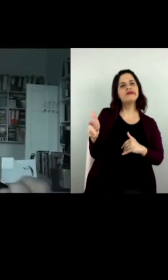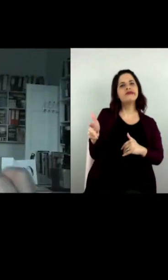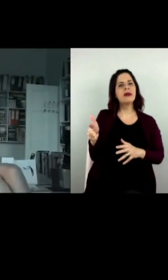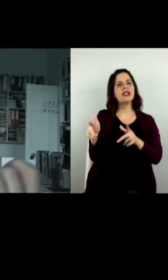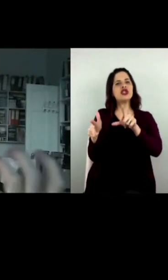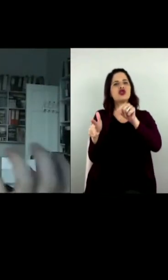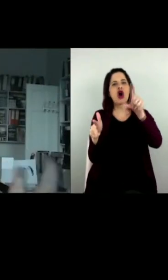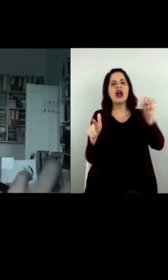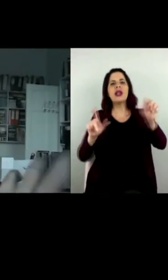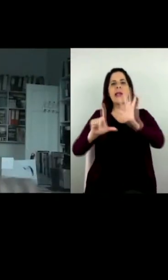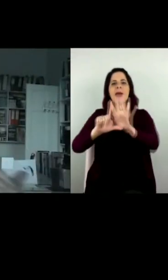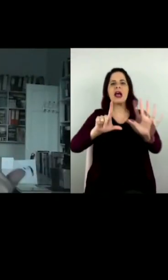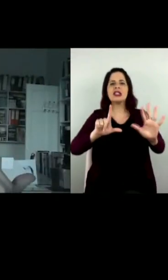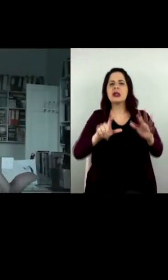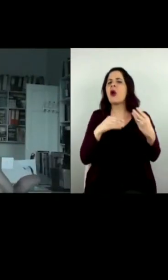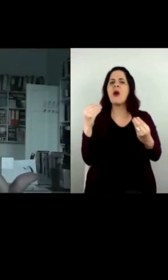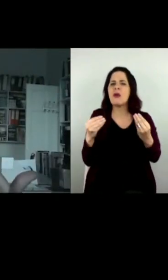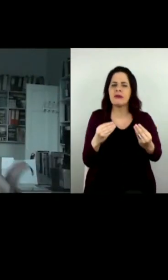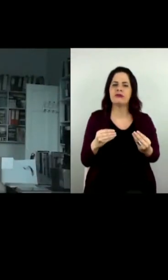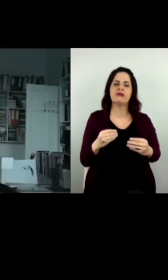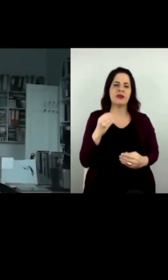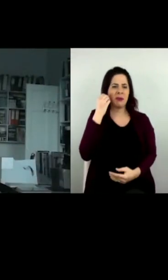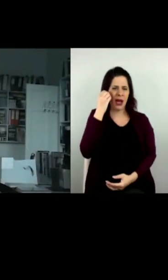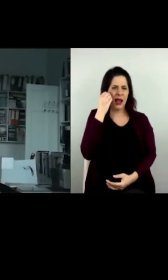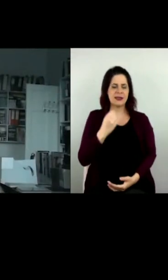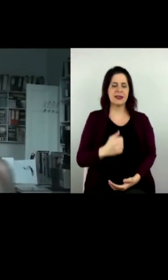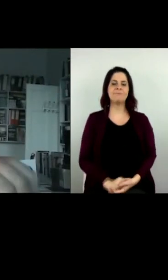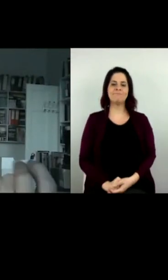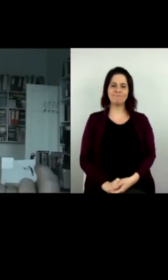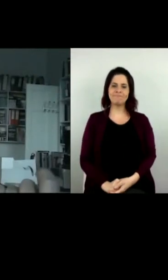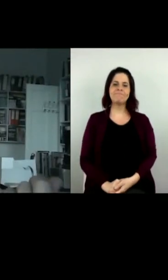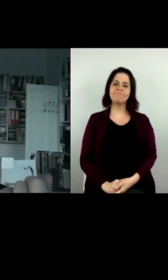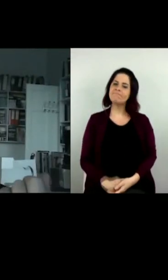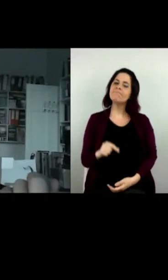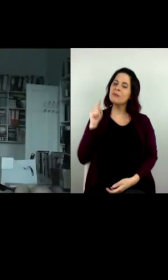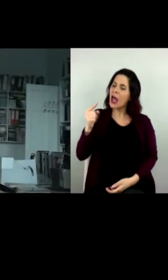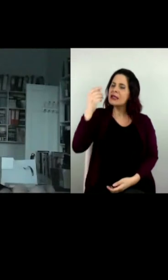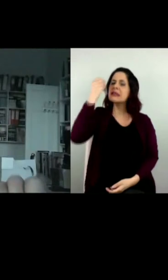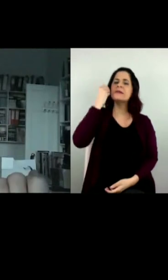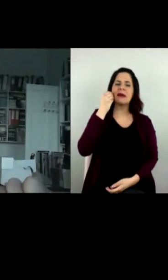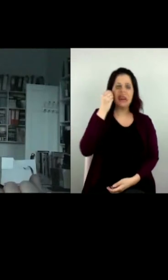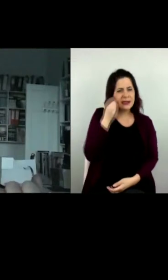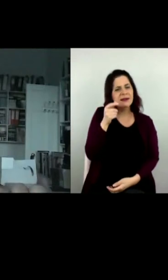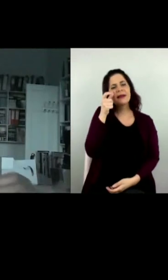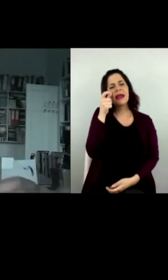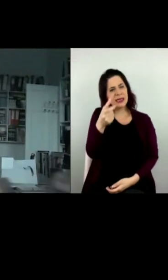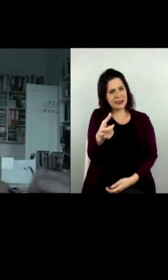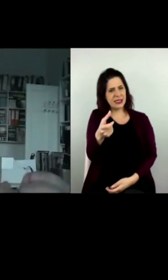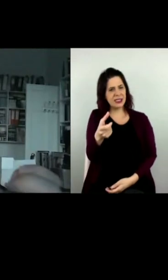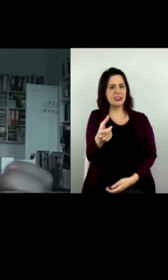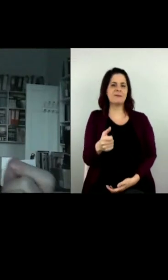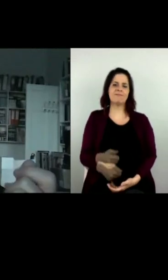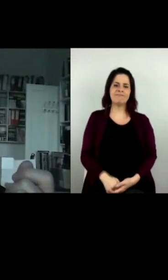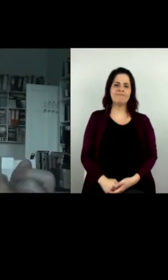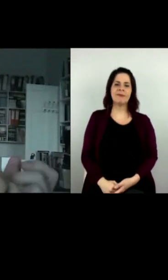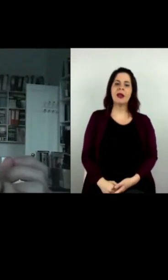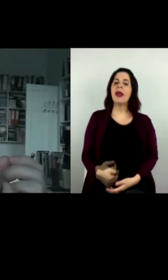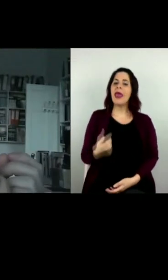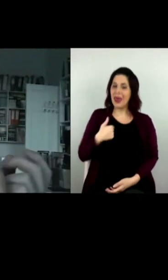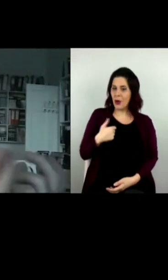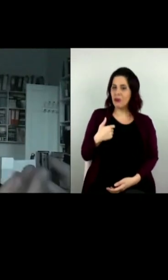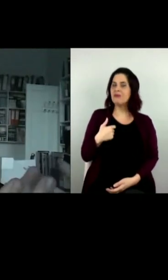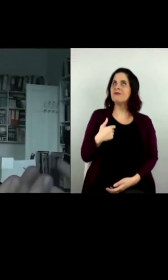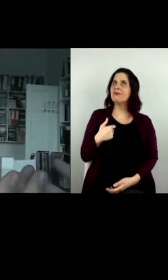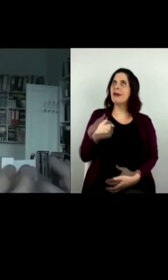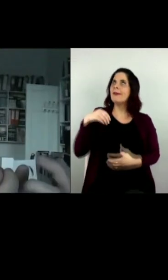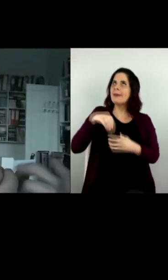exciting and kind of out-of-body experience. You know, what do you want? Ideally, what I want in a film is